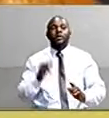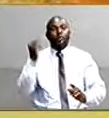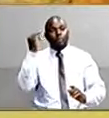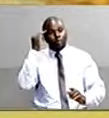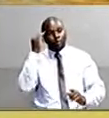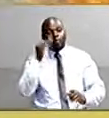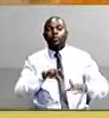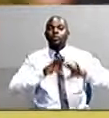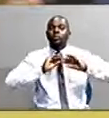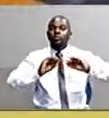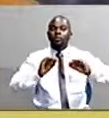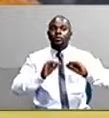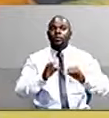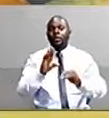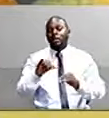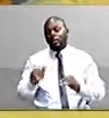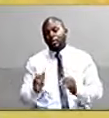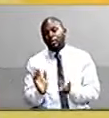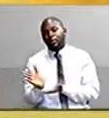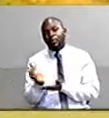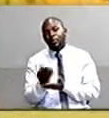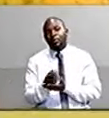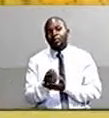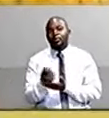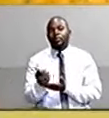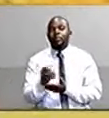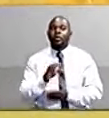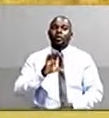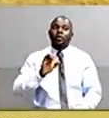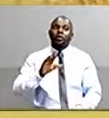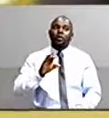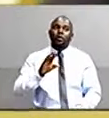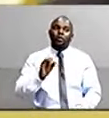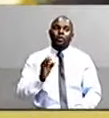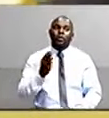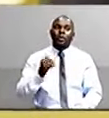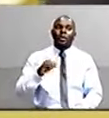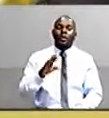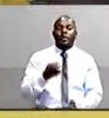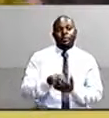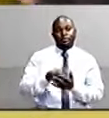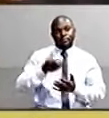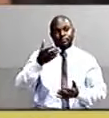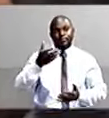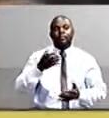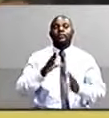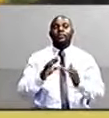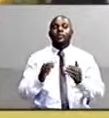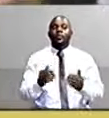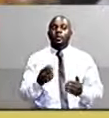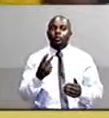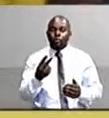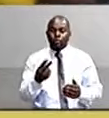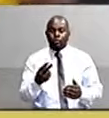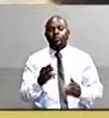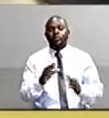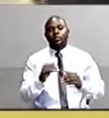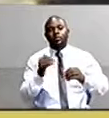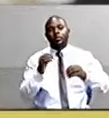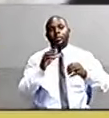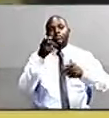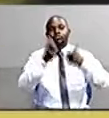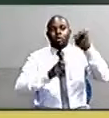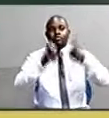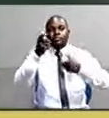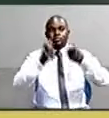cocoa as his other source of income. Cocoa is a high value crop with two main seasons, though harvesting can be throughout the